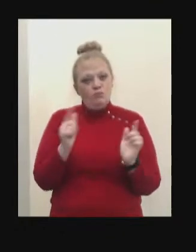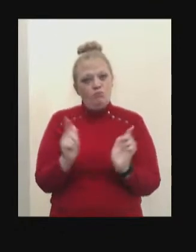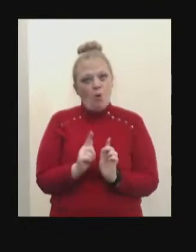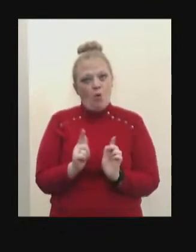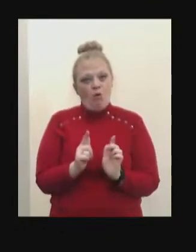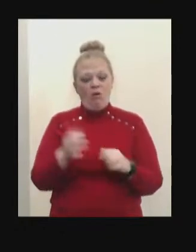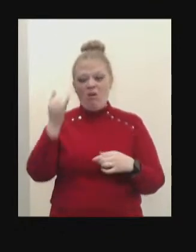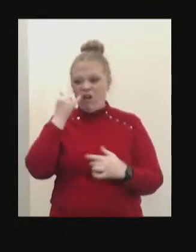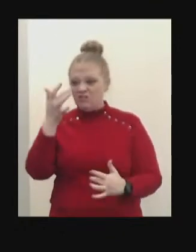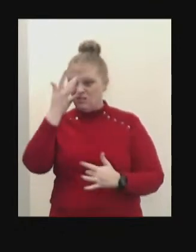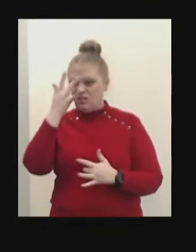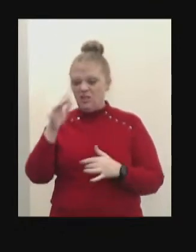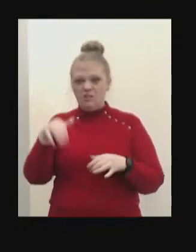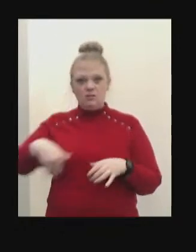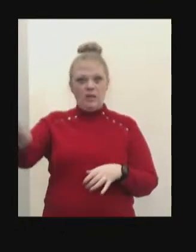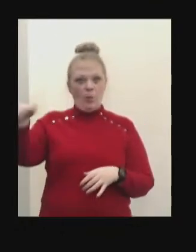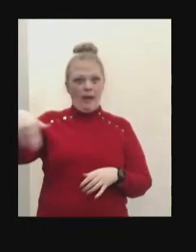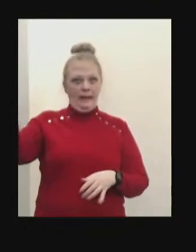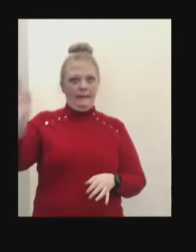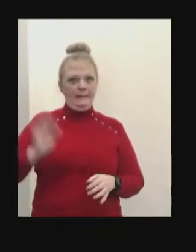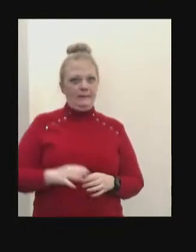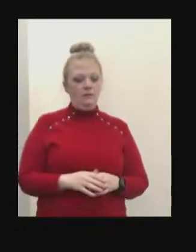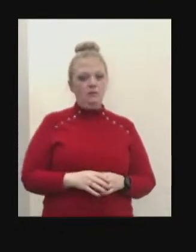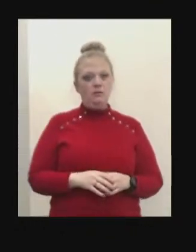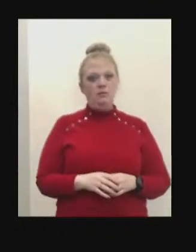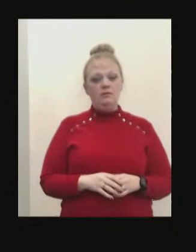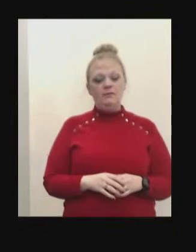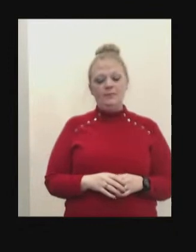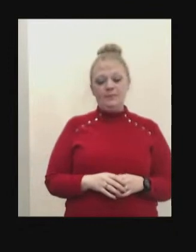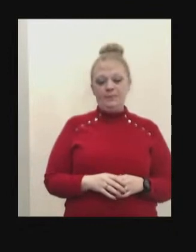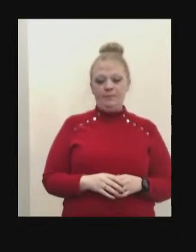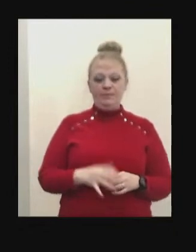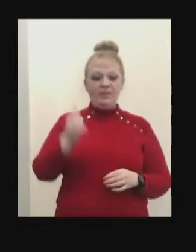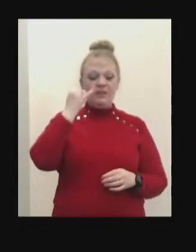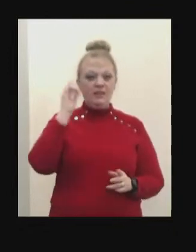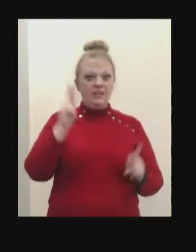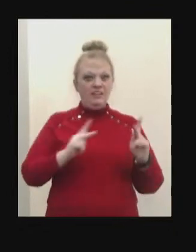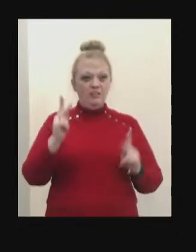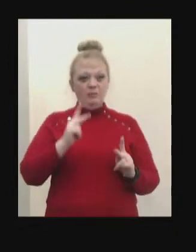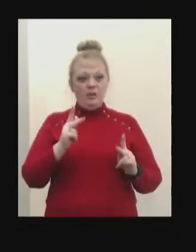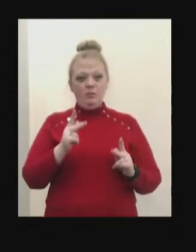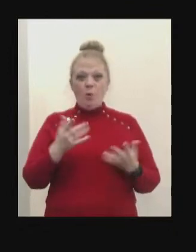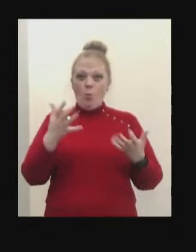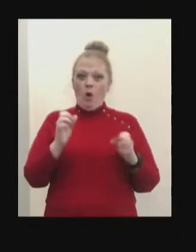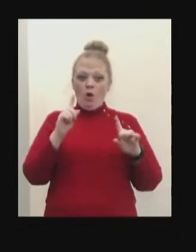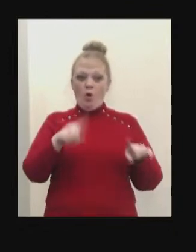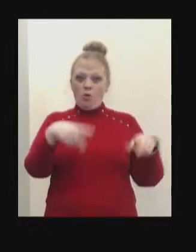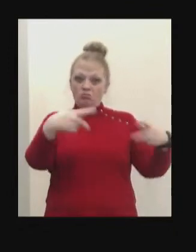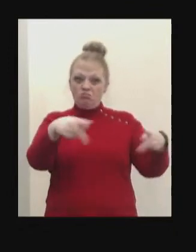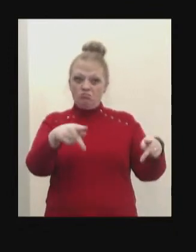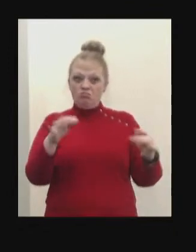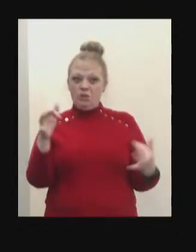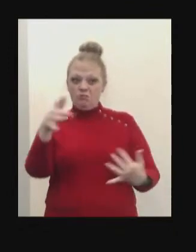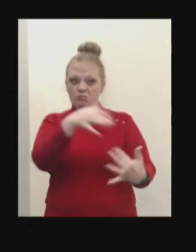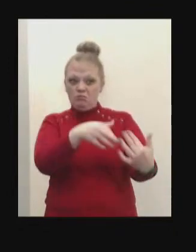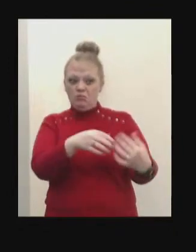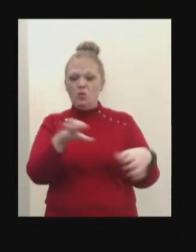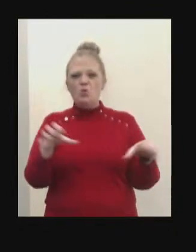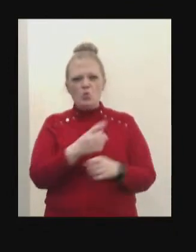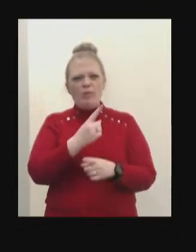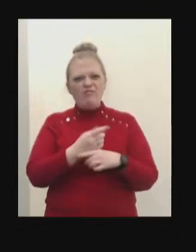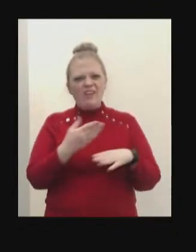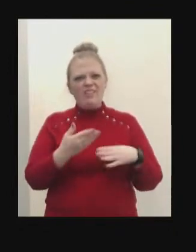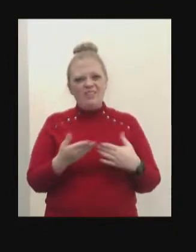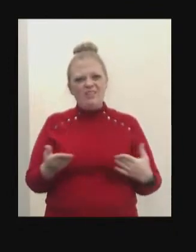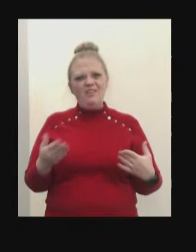they should stay away. And plus, if people are going to be going to a gathering, they do the right thing and get a